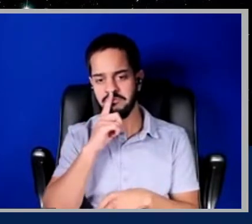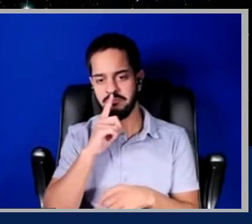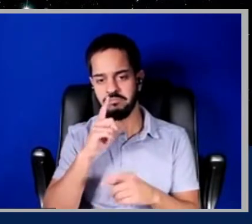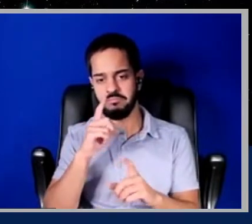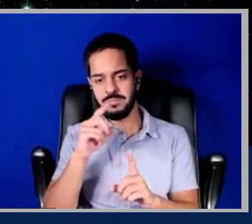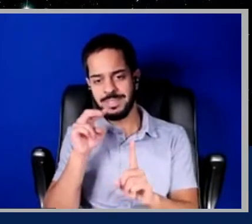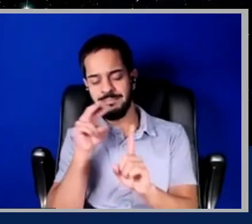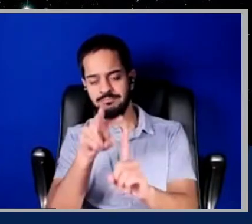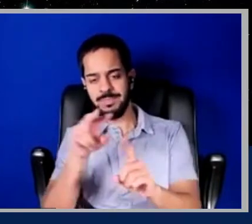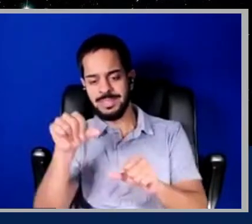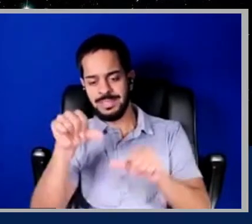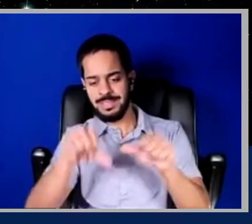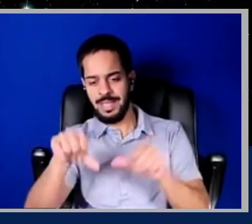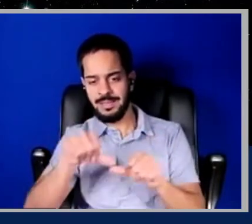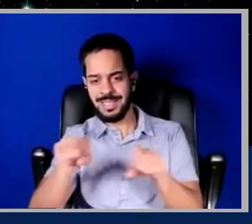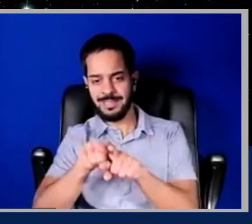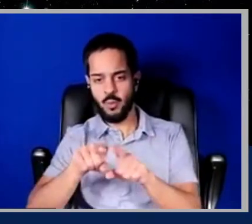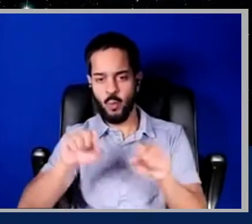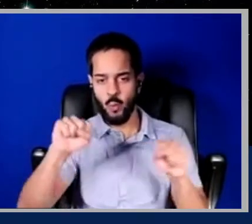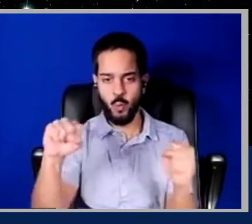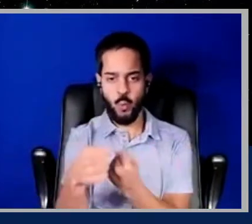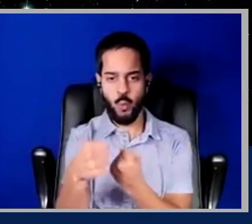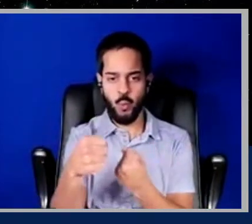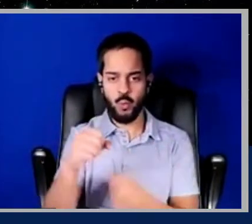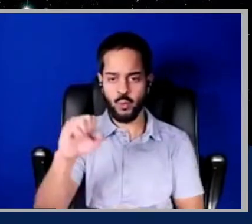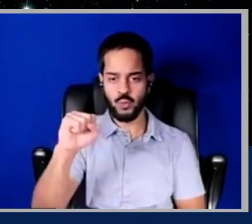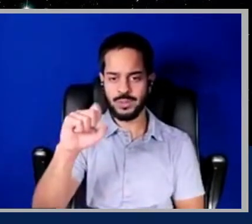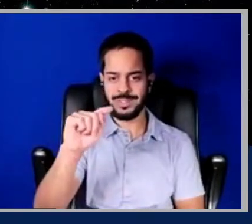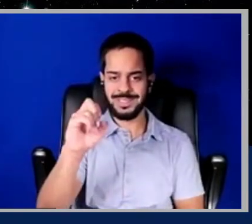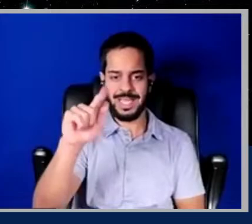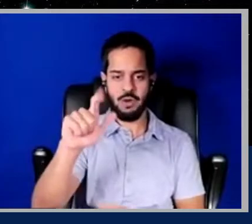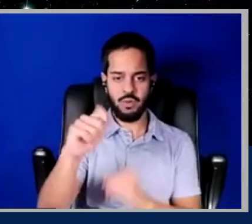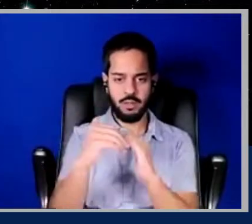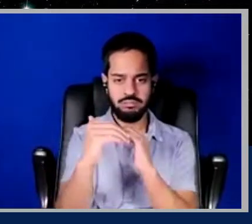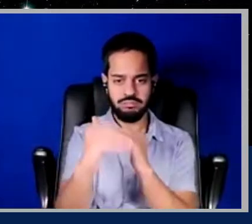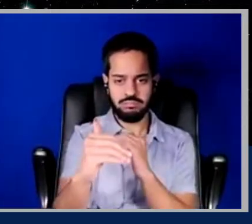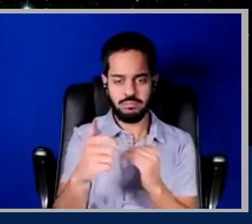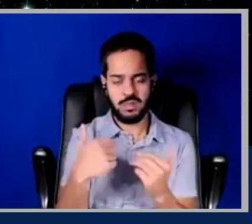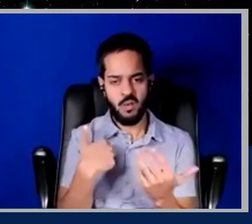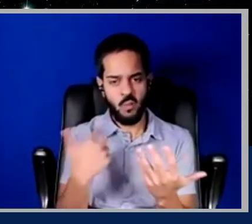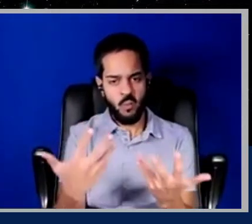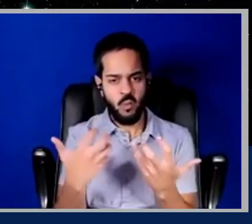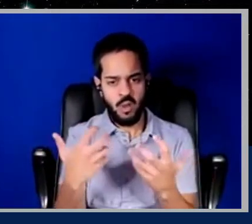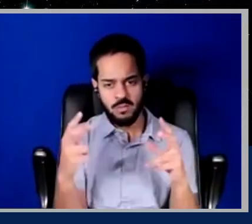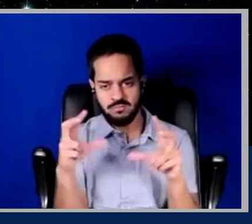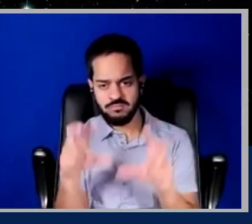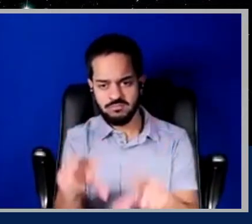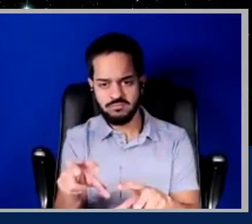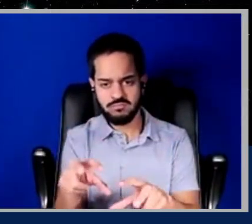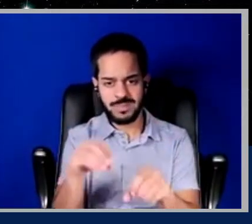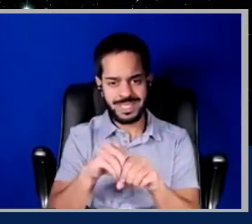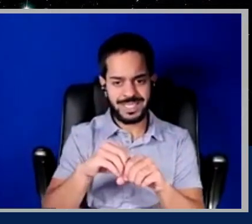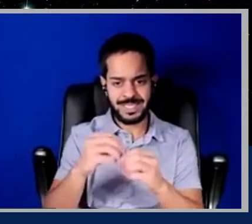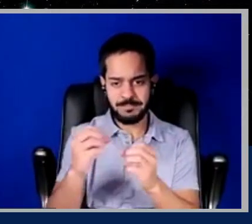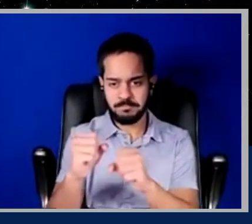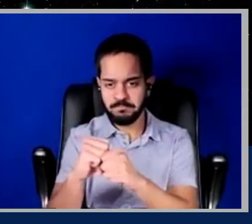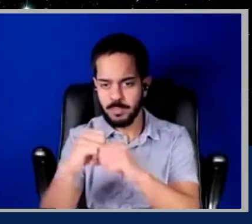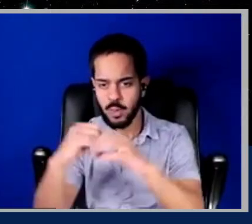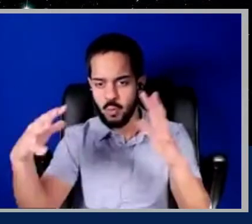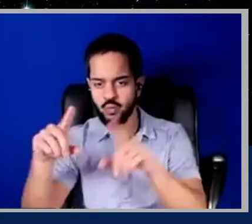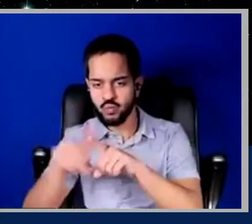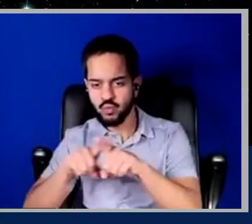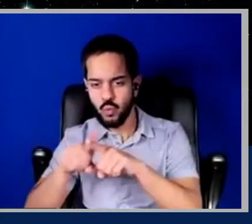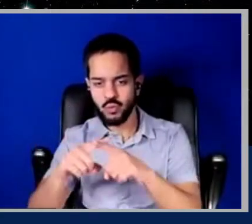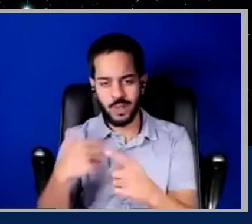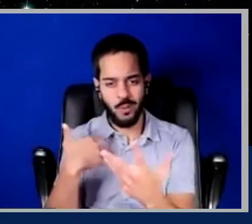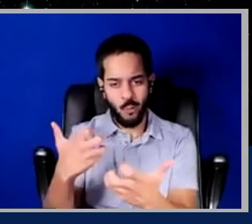as a cold, sterile thing, right? I really want to be invested in these exploding stars. I want to be their good friends.